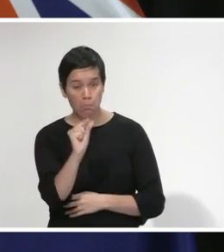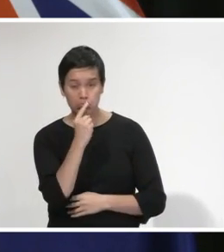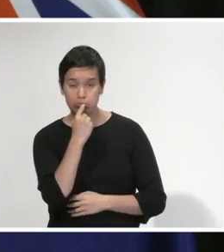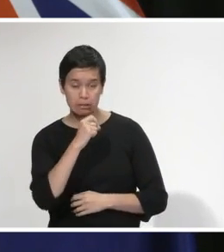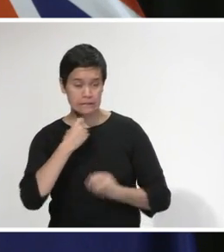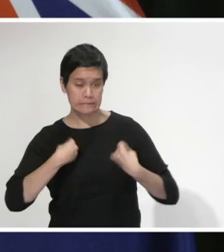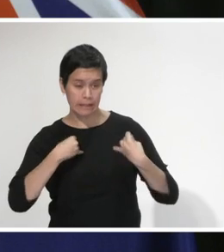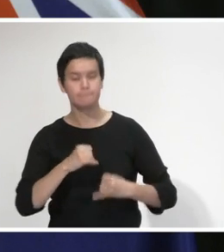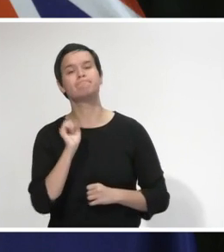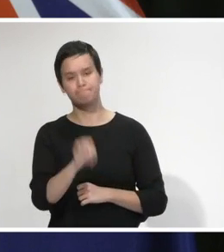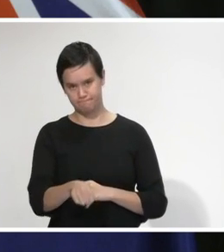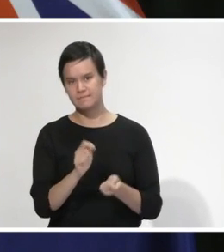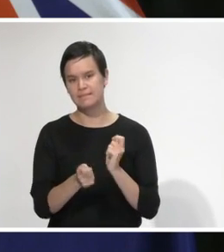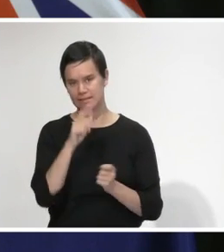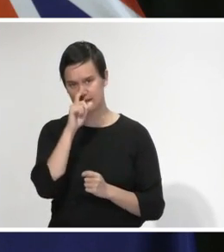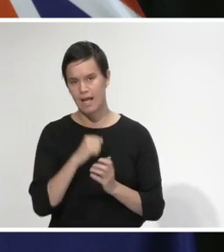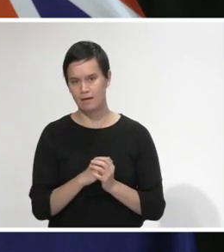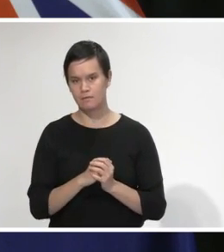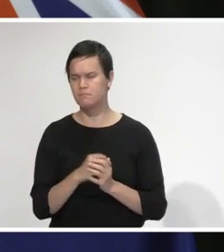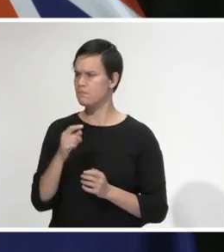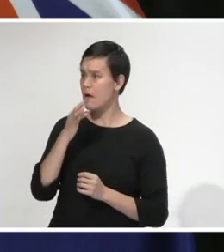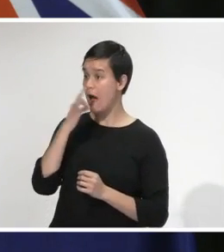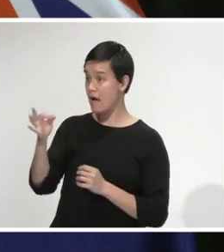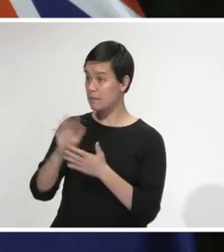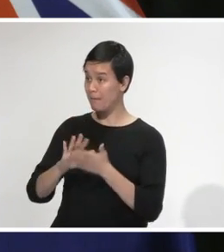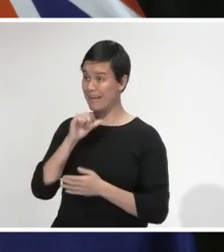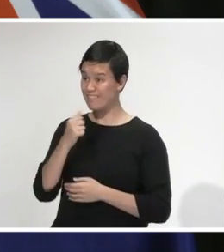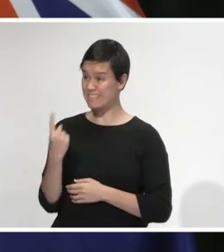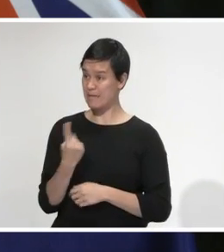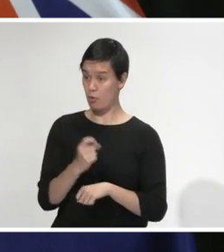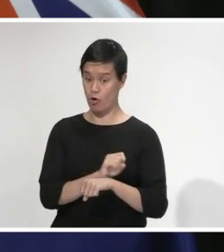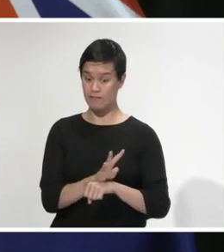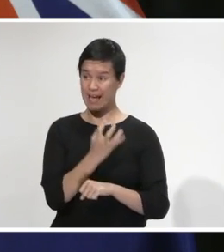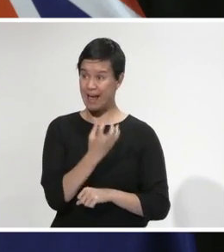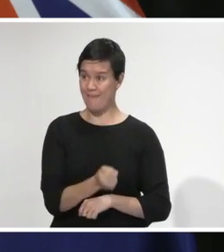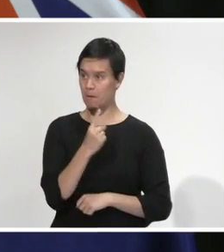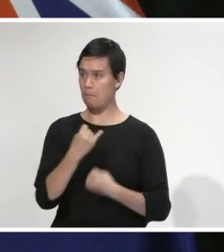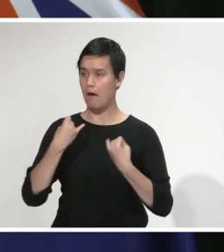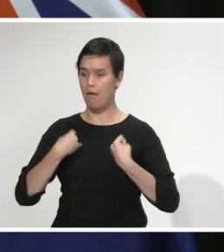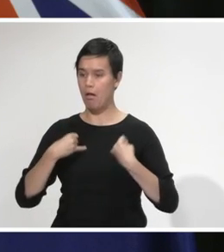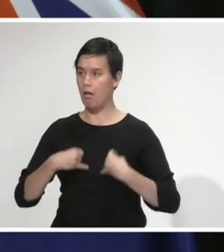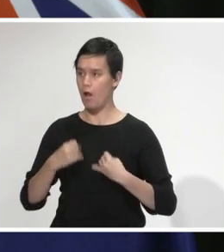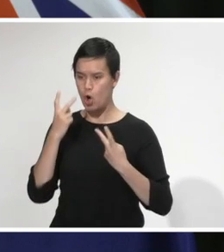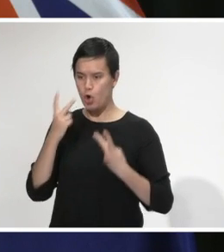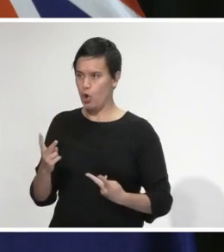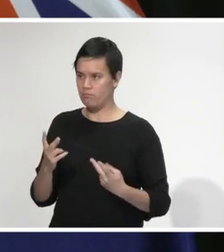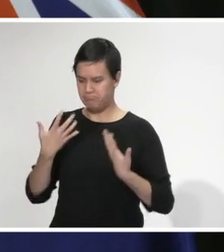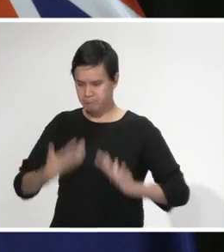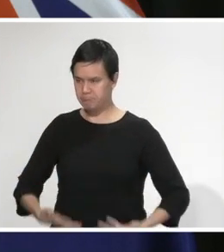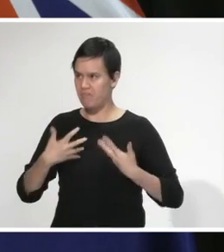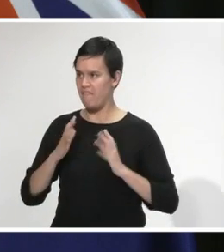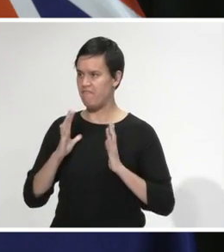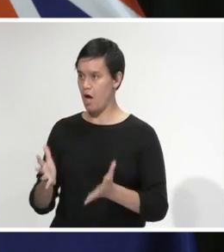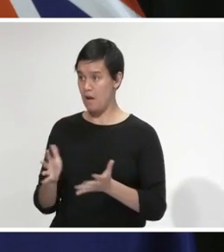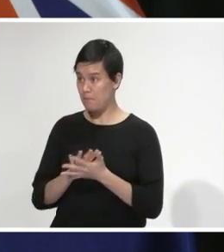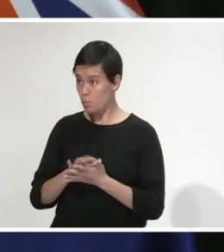totally ruling out in the future testing asymptomatic people? Not at all, no. That may well play a place in the future, and it